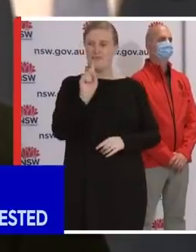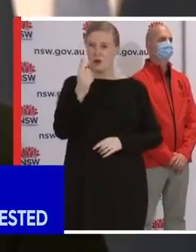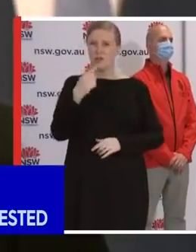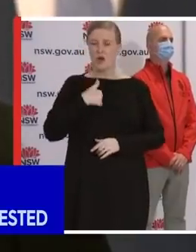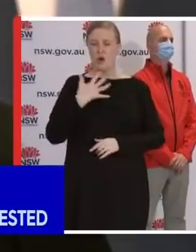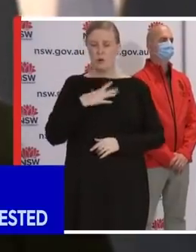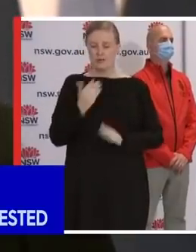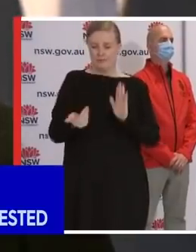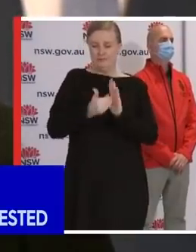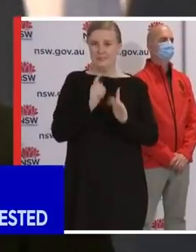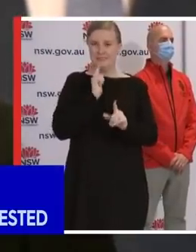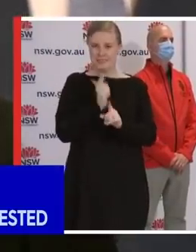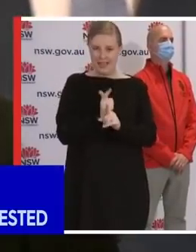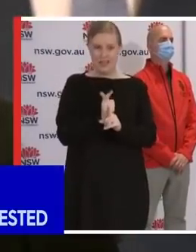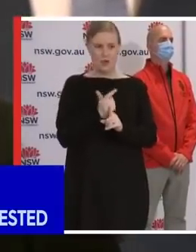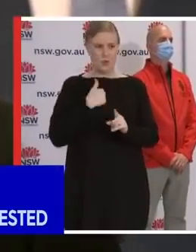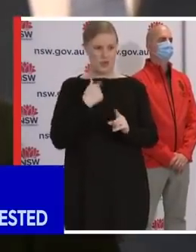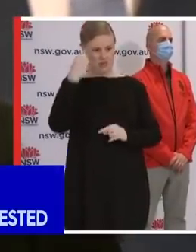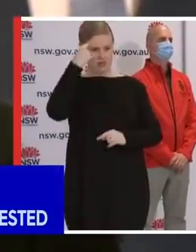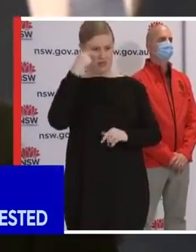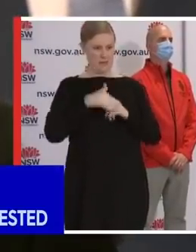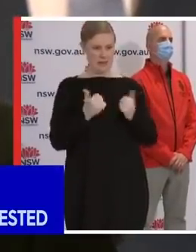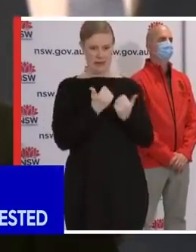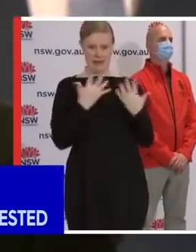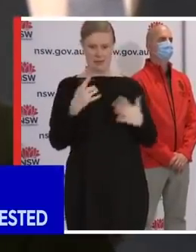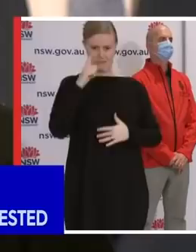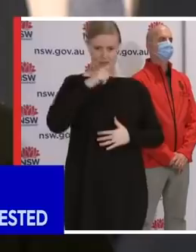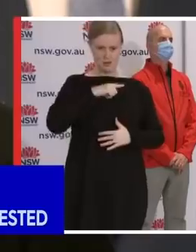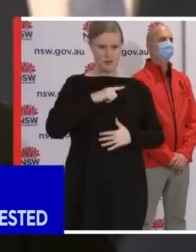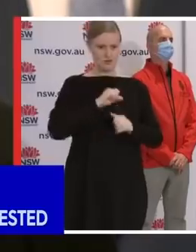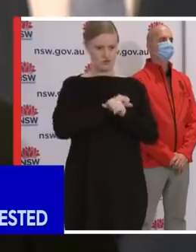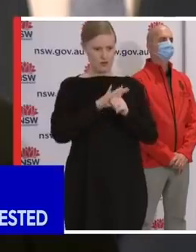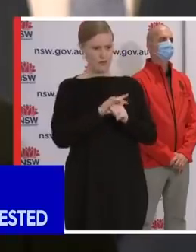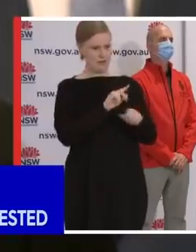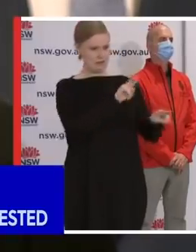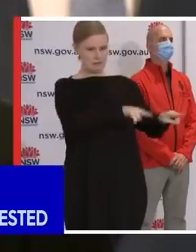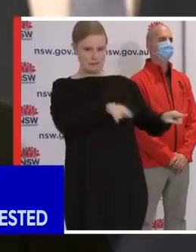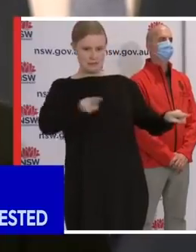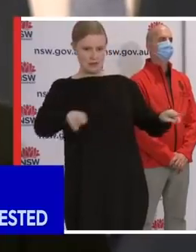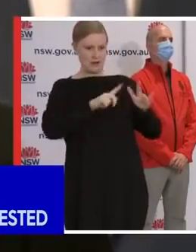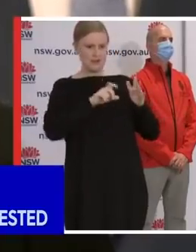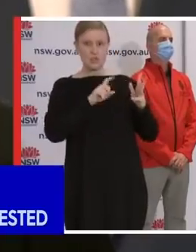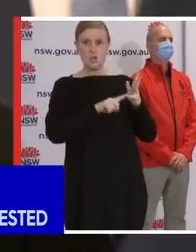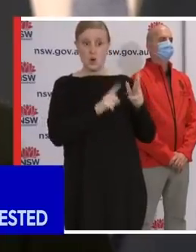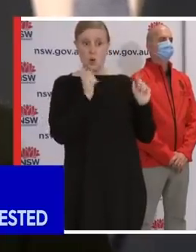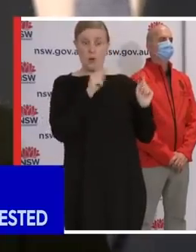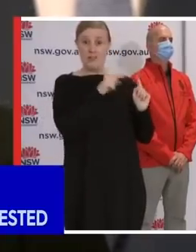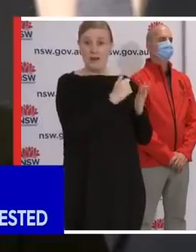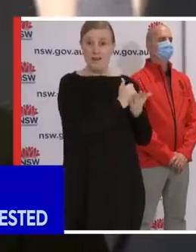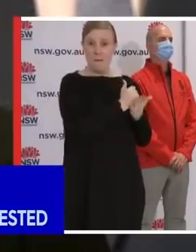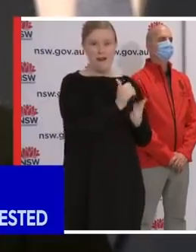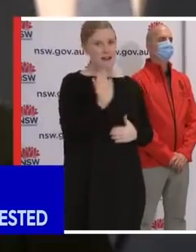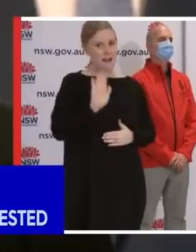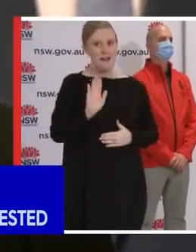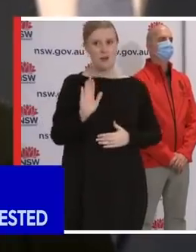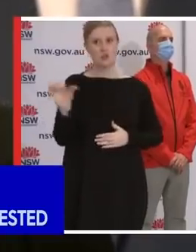it's not so much the number of cases we have, it's the number of cases we have that aren't vaccinated. Because vaccination is keeping people out of